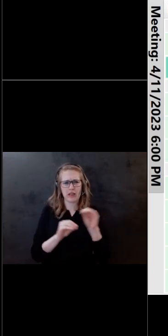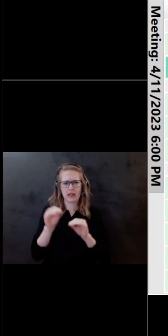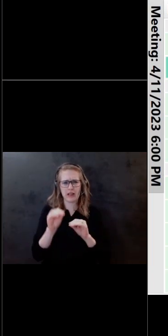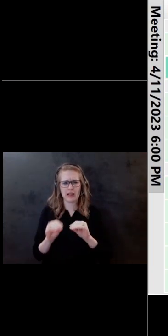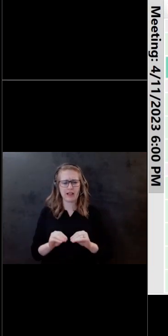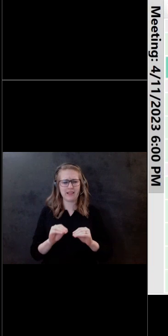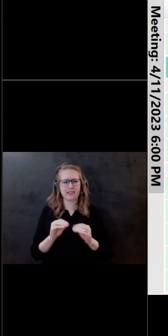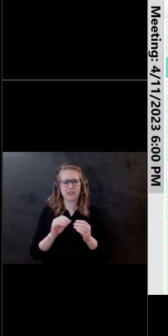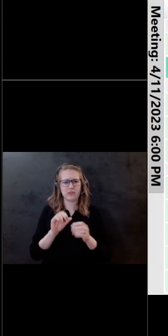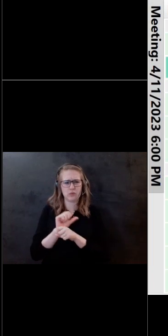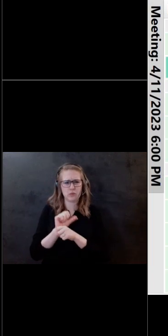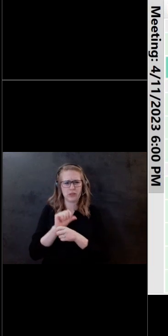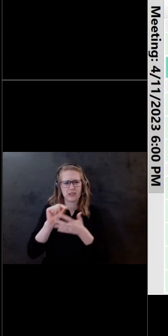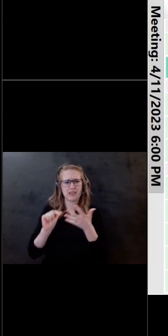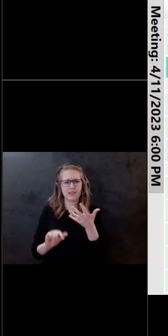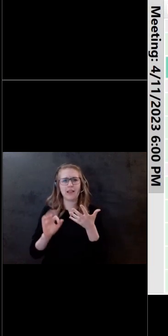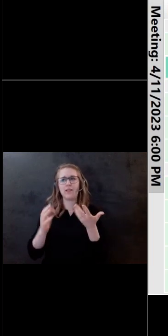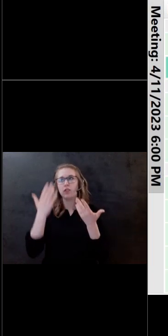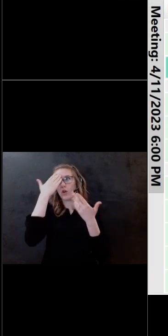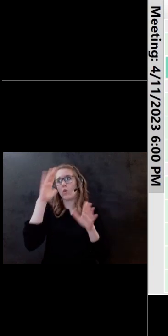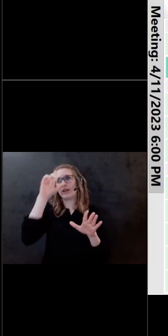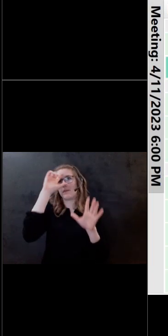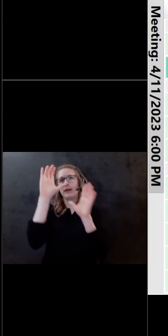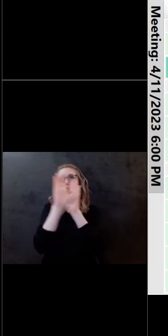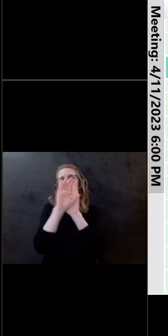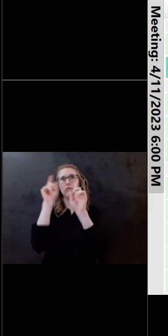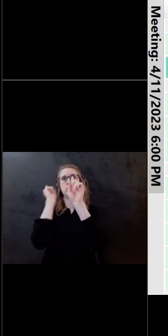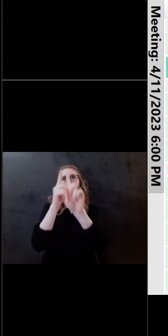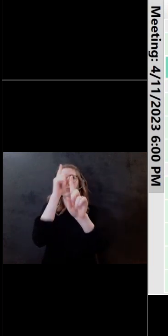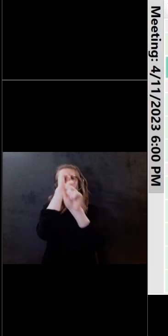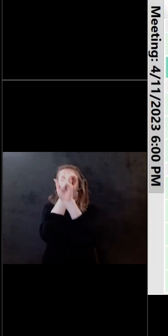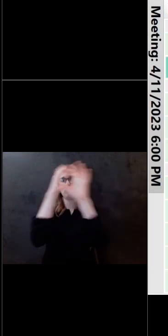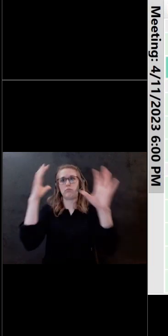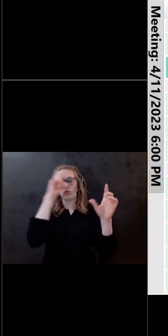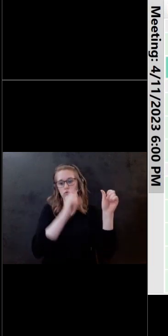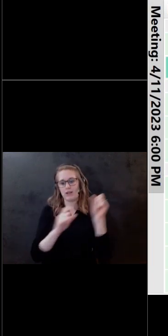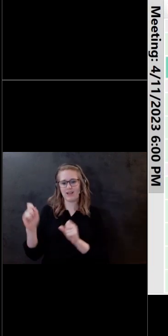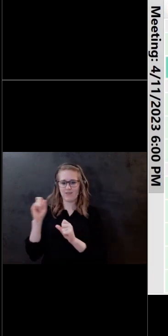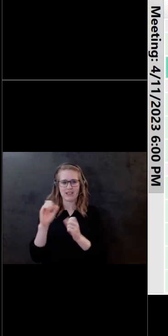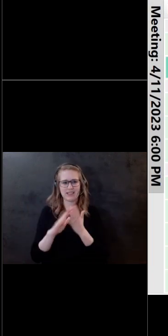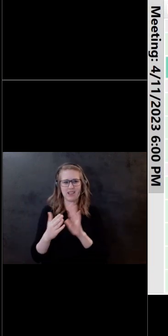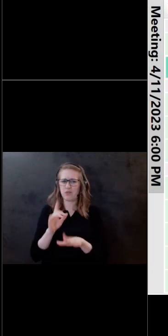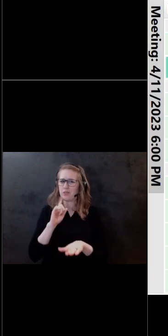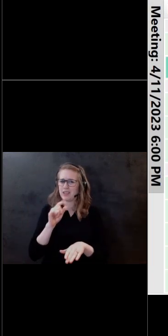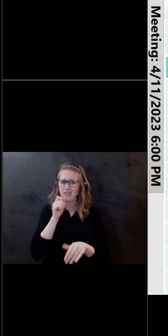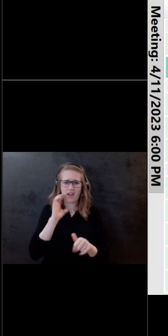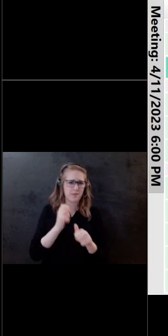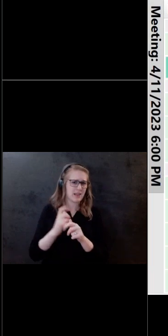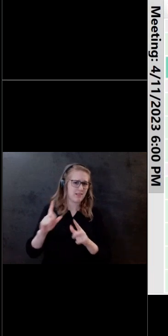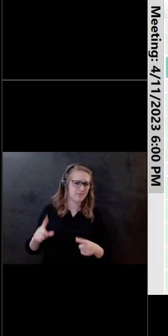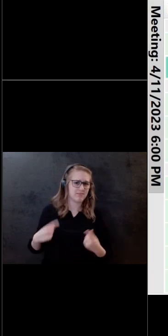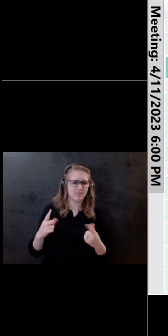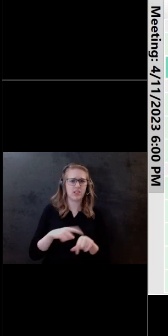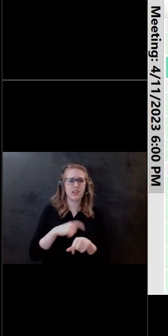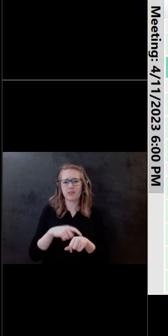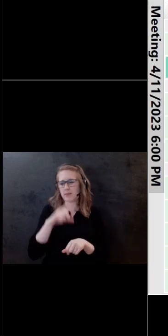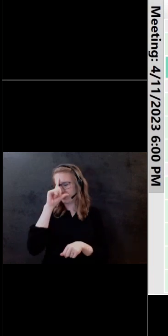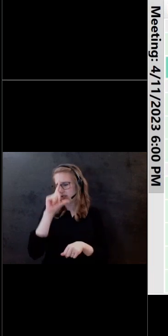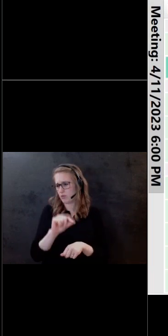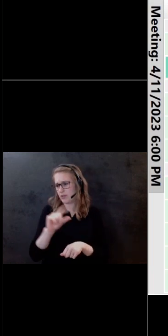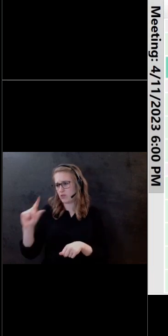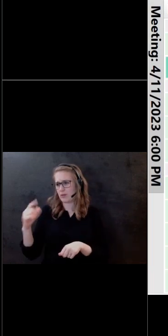tasks if you don't know what the big picture is and what's the strategy for the city? And that hasn't been updated in quite some time. I think 2020 was the last